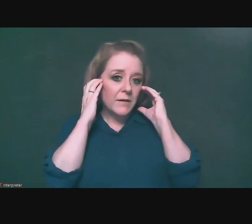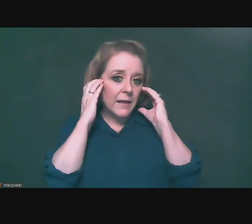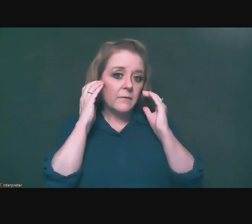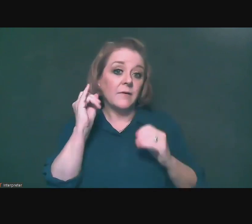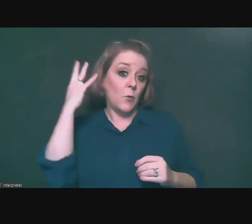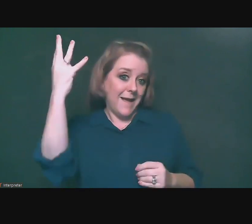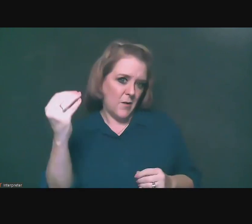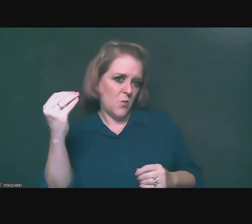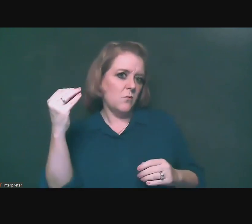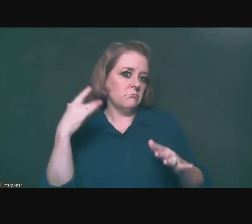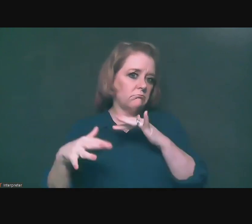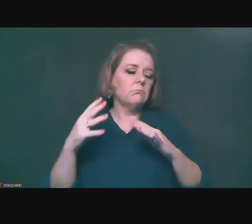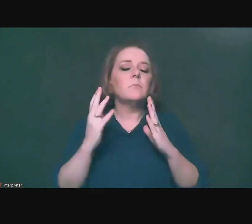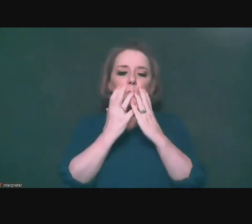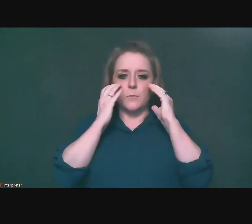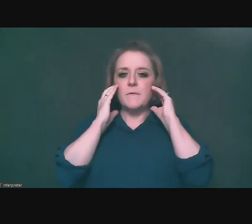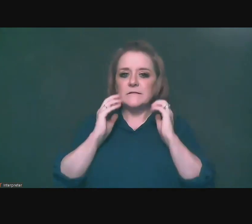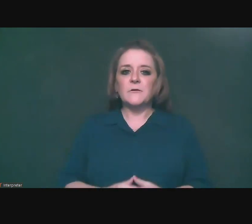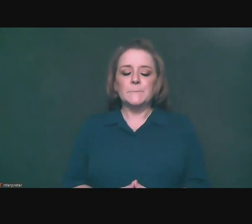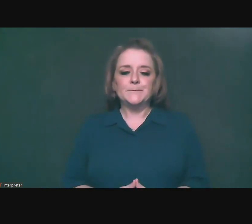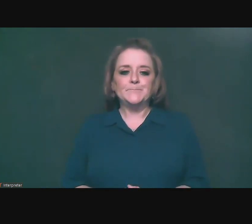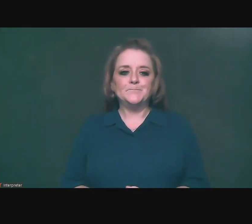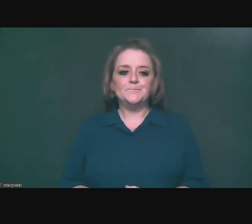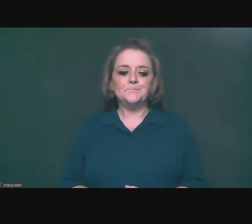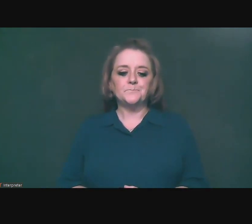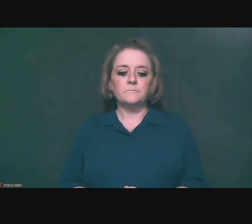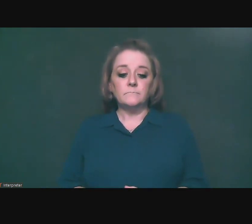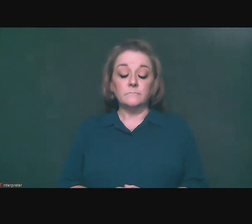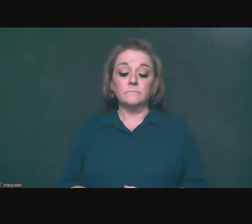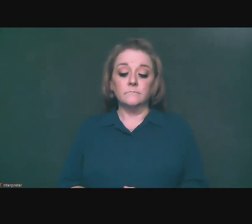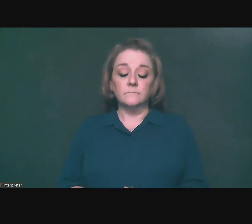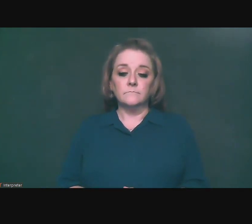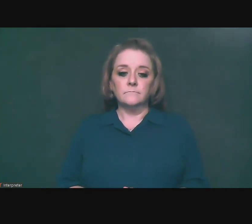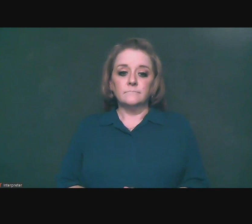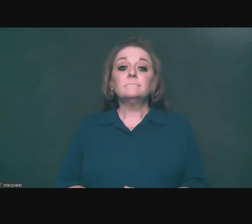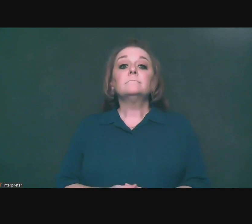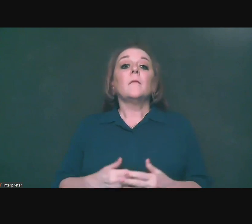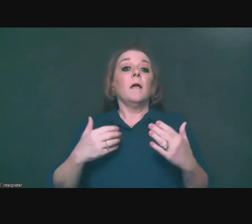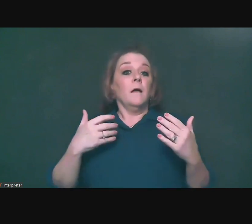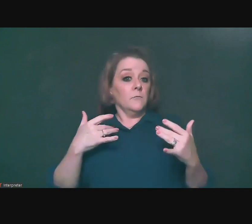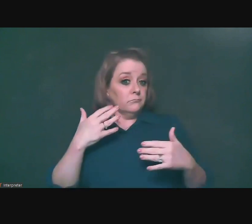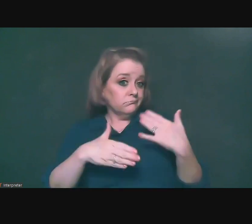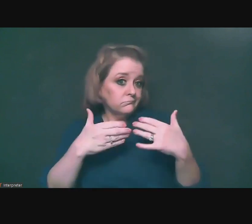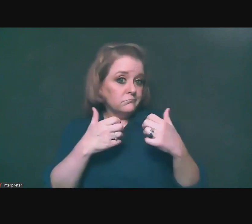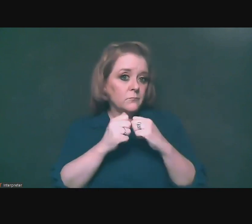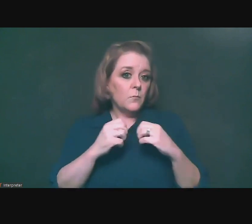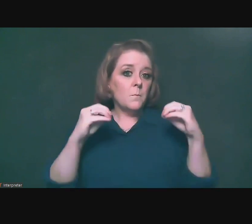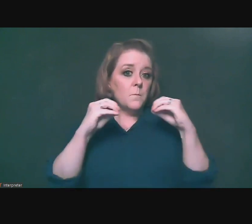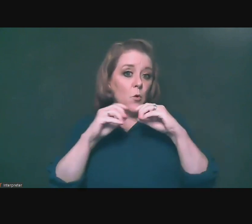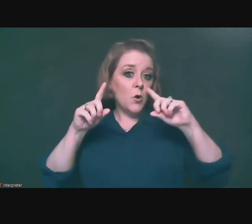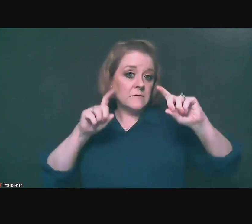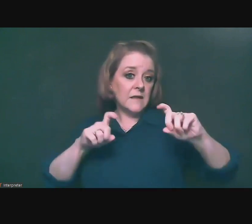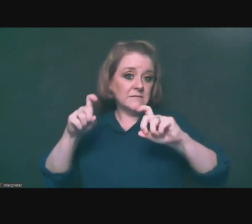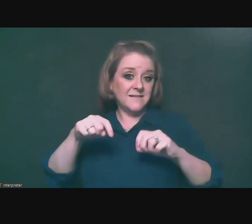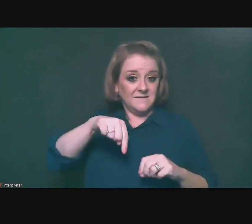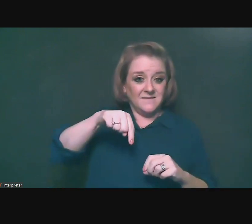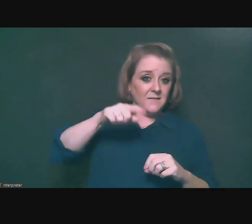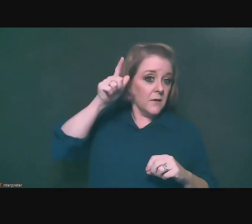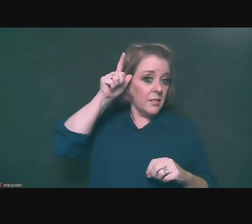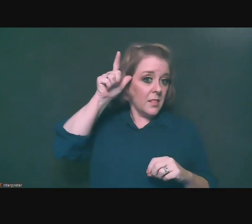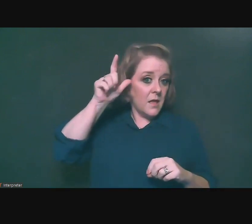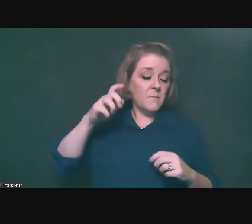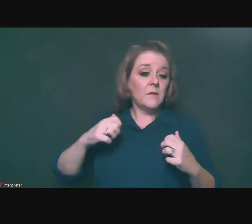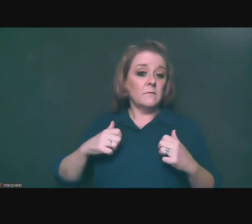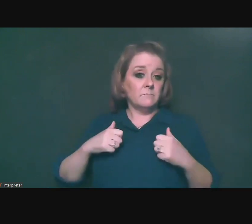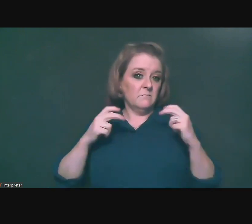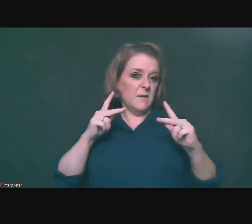about. As we move forward with COVID-19 testing of Lubbock residents, this